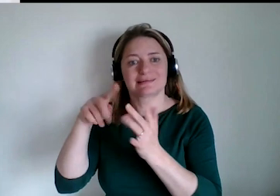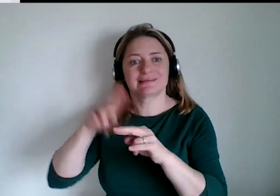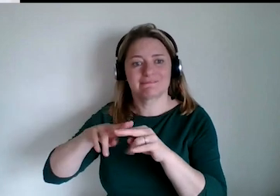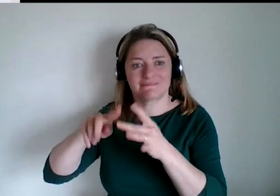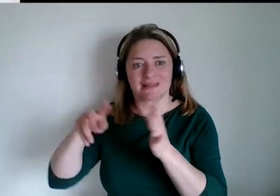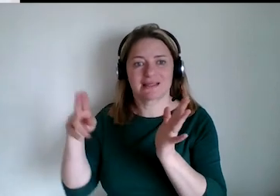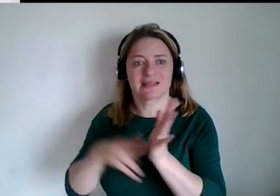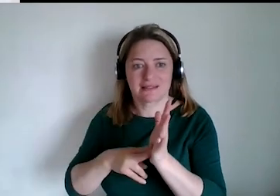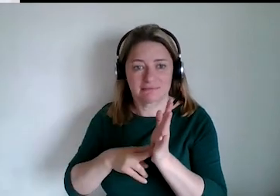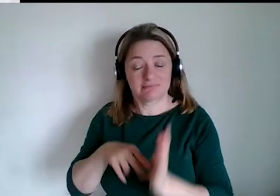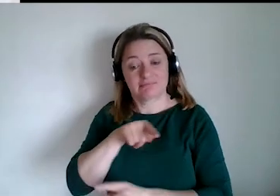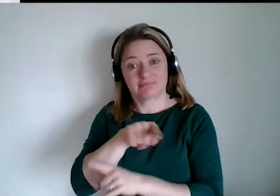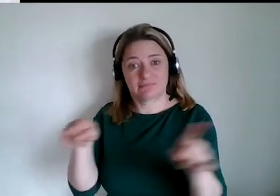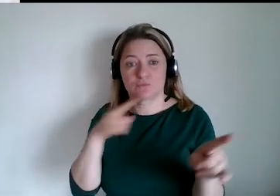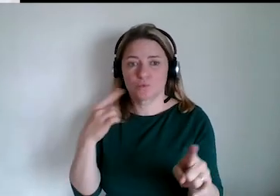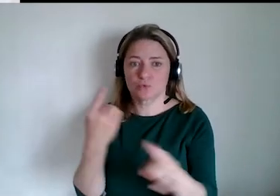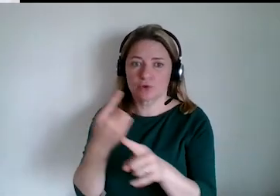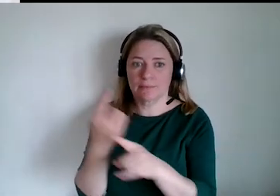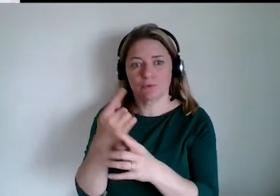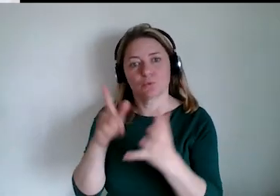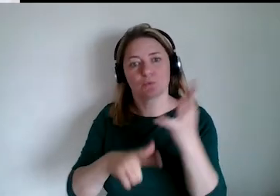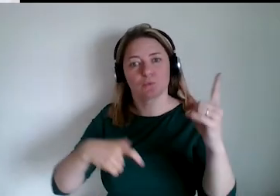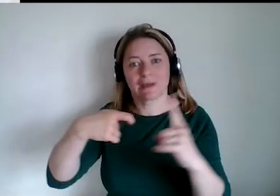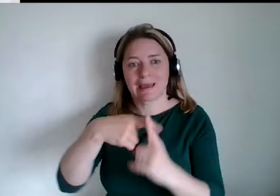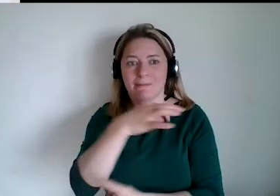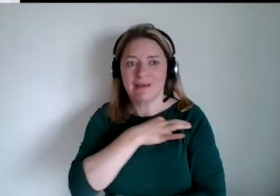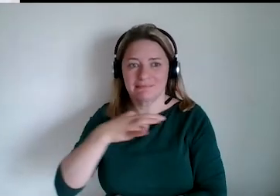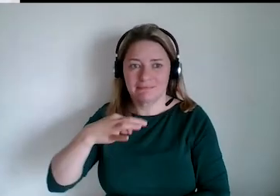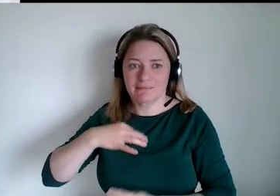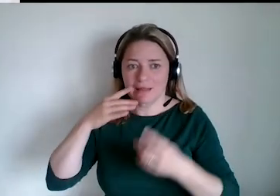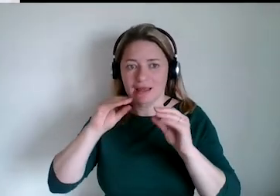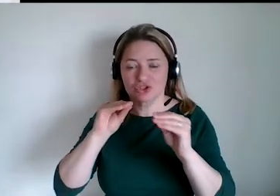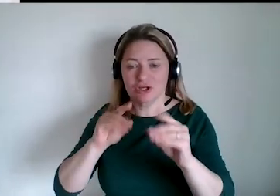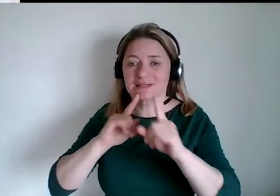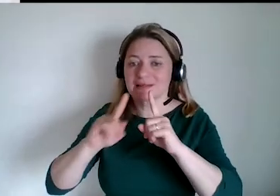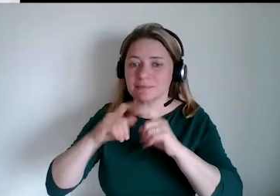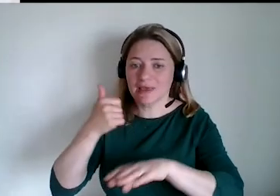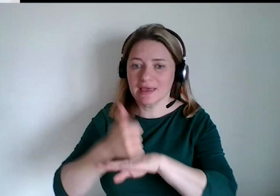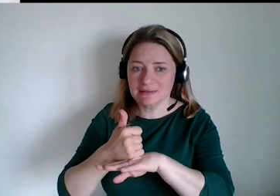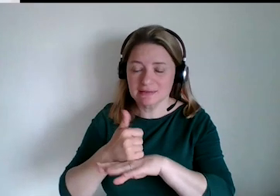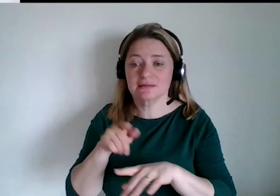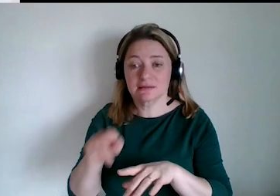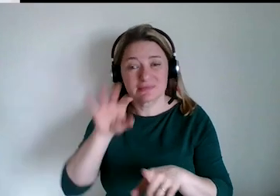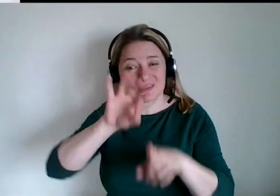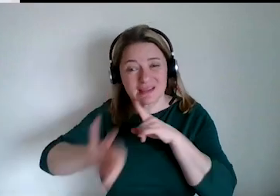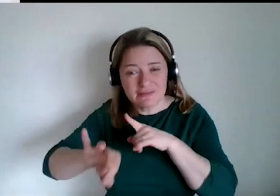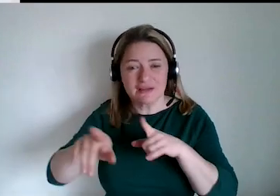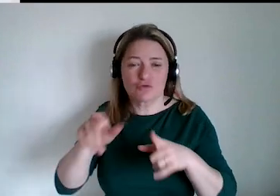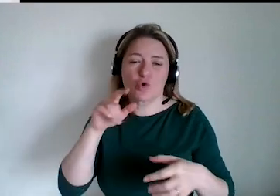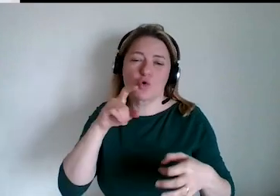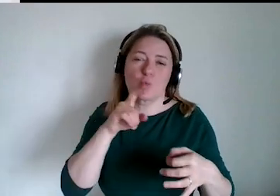this is one that's specifically for people who are interested in doing quantitative research and maybe specifically on doctors as